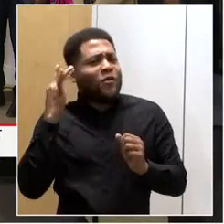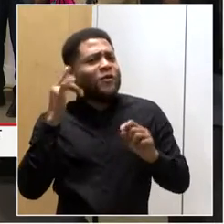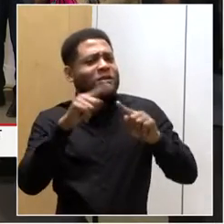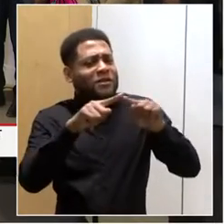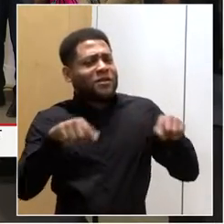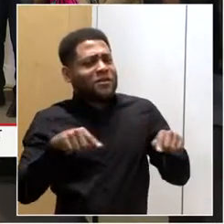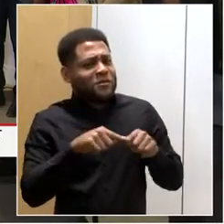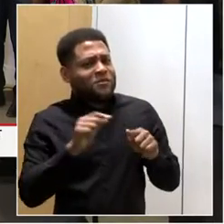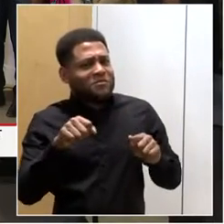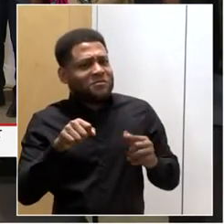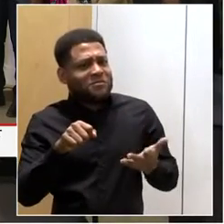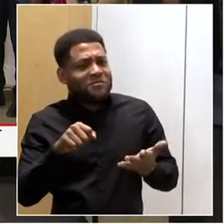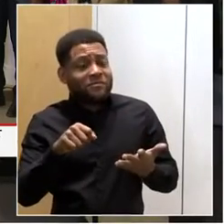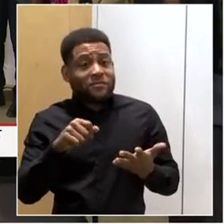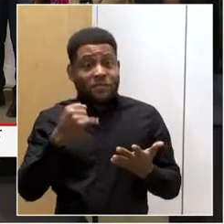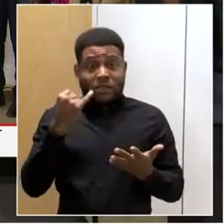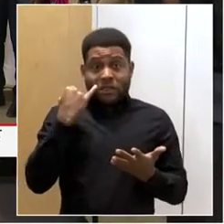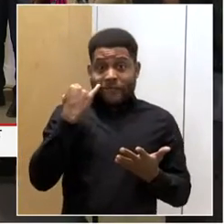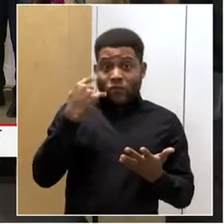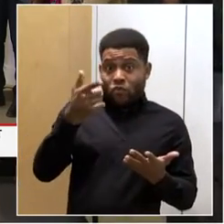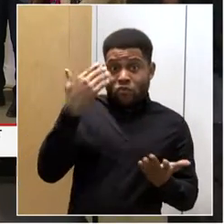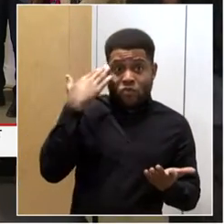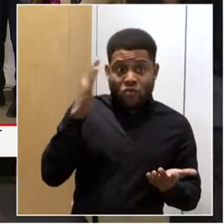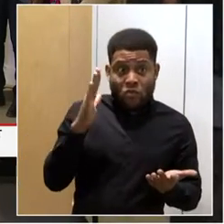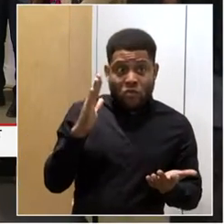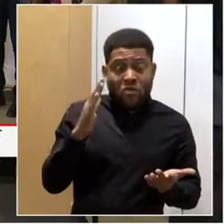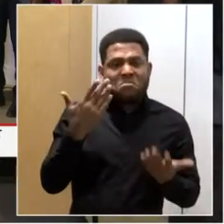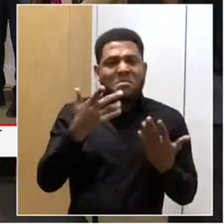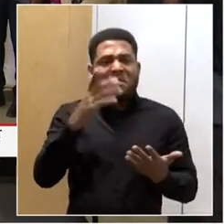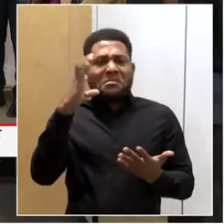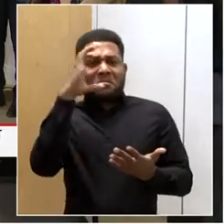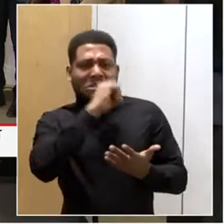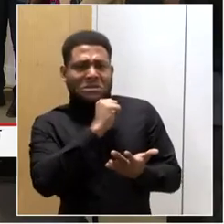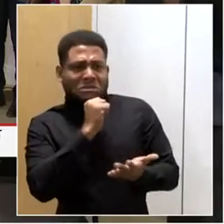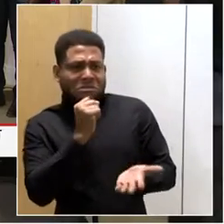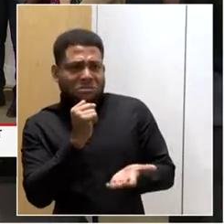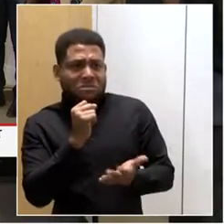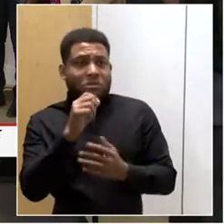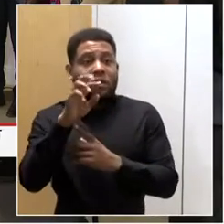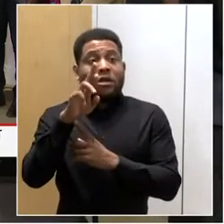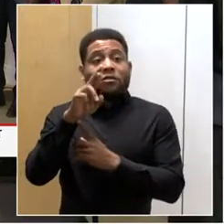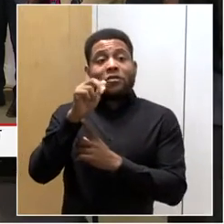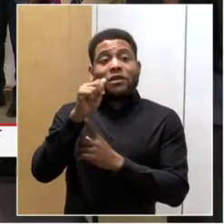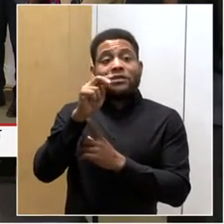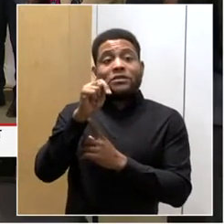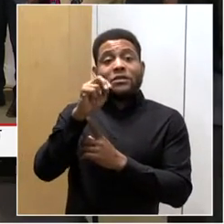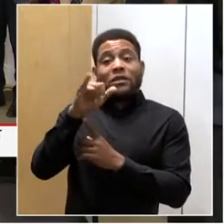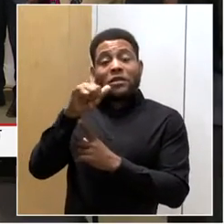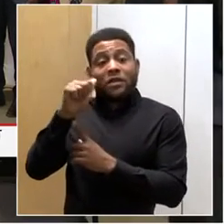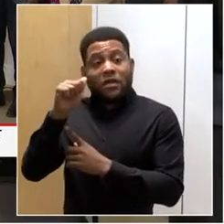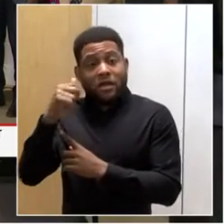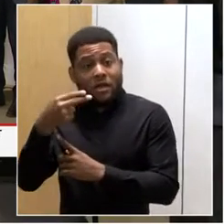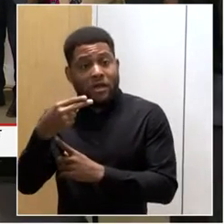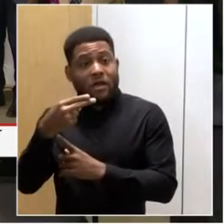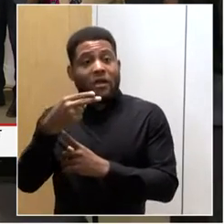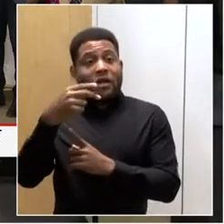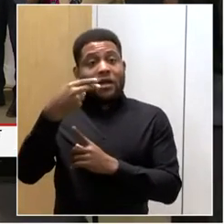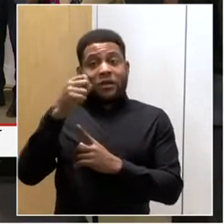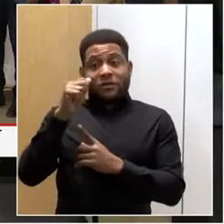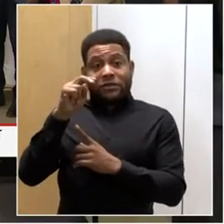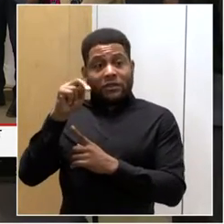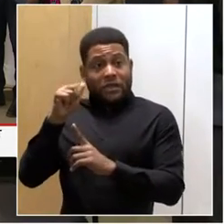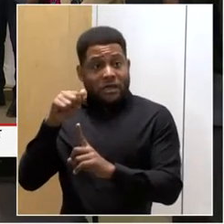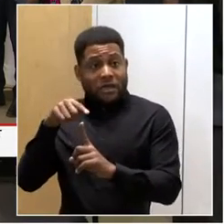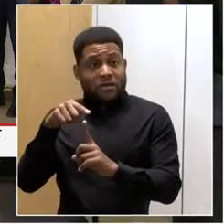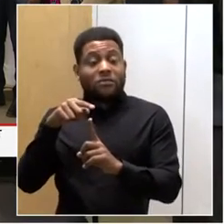you didn't notice, you may have missed Rania Hassan's marker sculpture. This is the big pink sculpture on